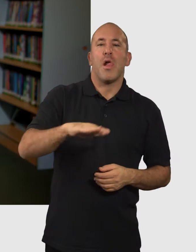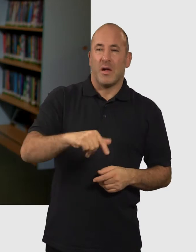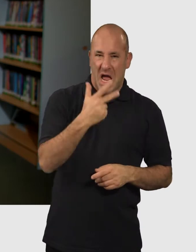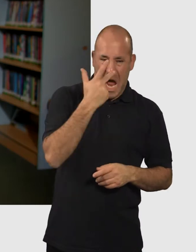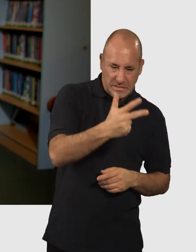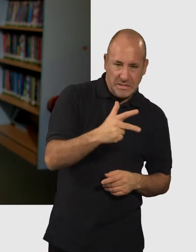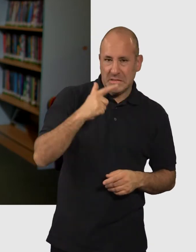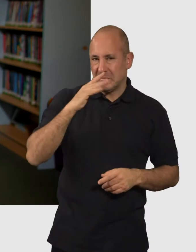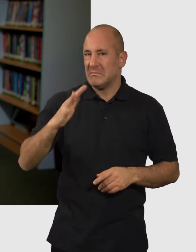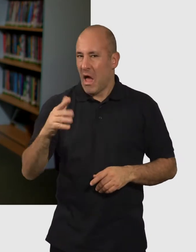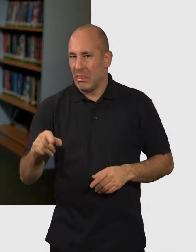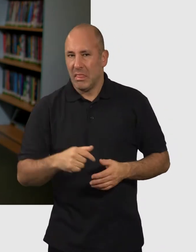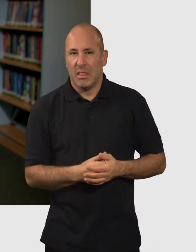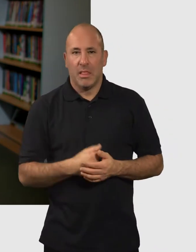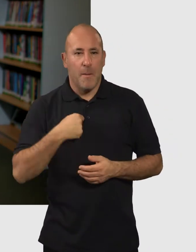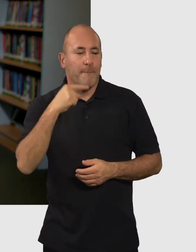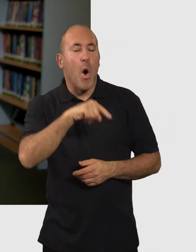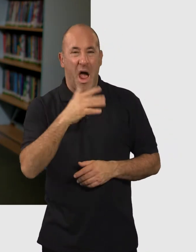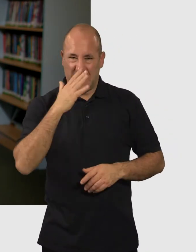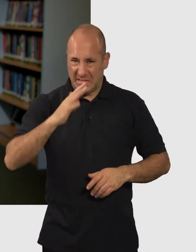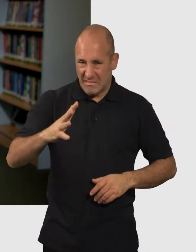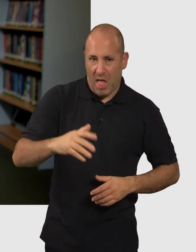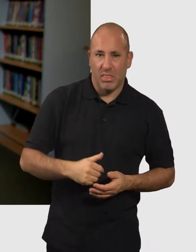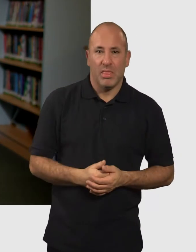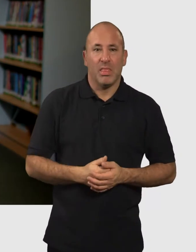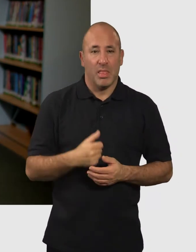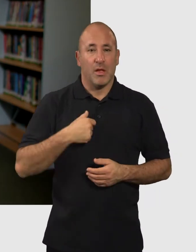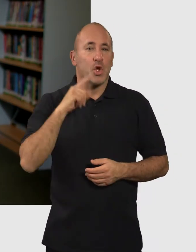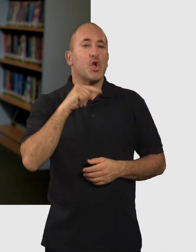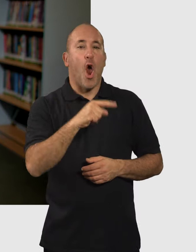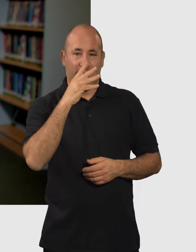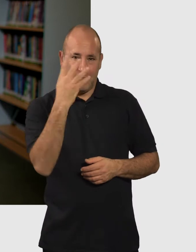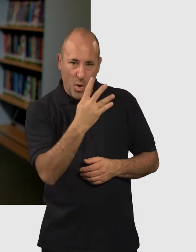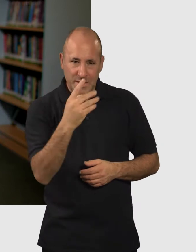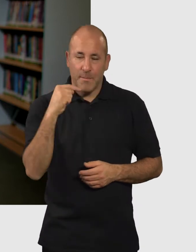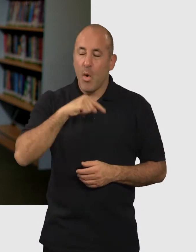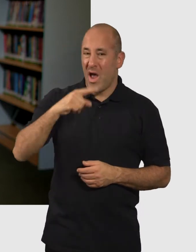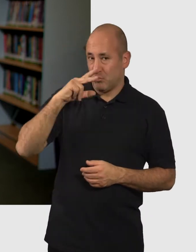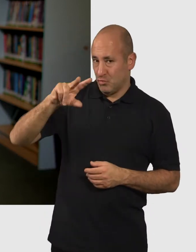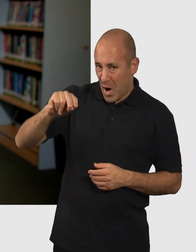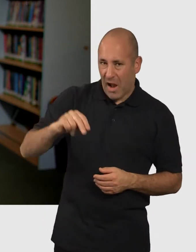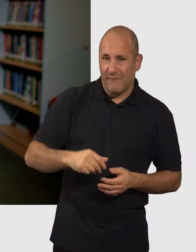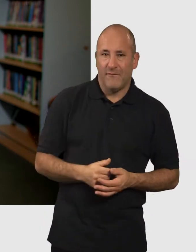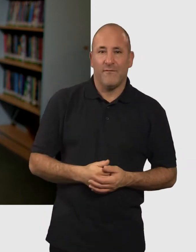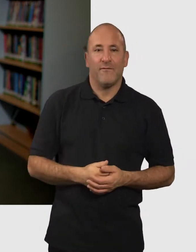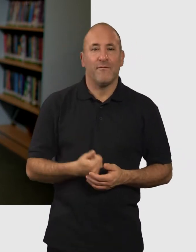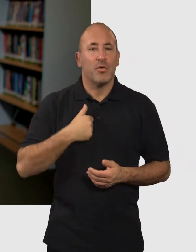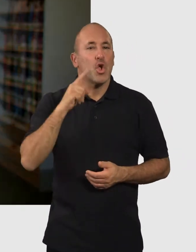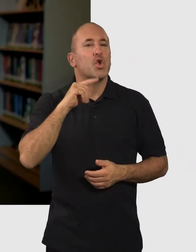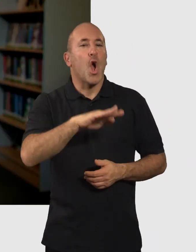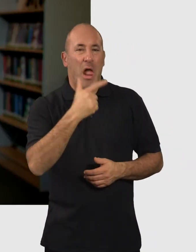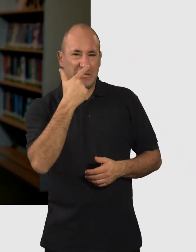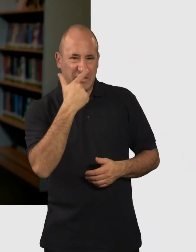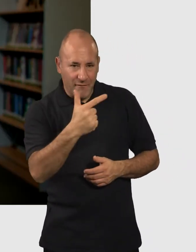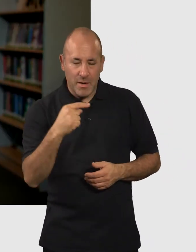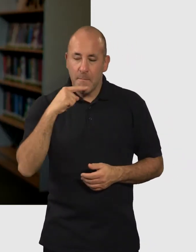I've got two girls and they're age eight and ten. My son is ten years old. I've got a daughter who's fourteen and a son who's twelve.